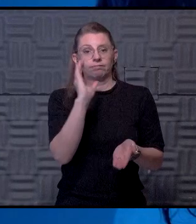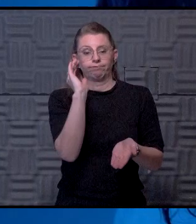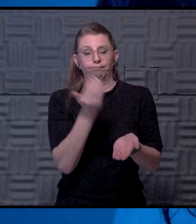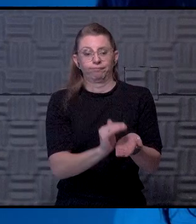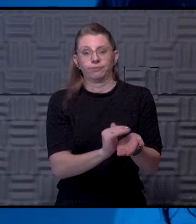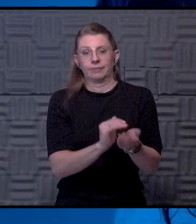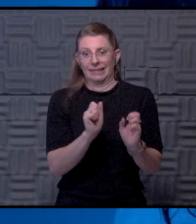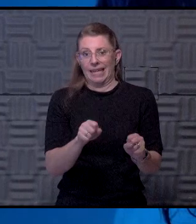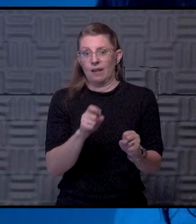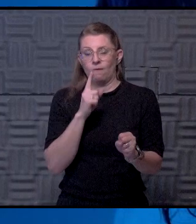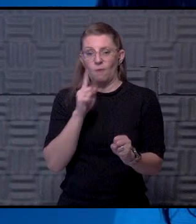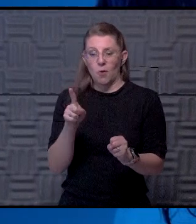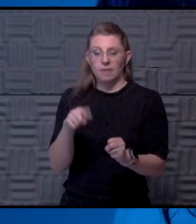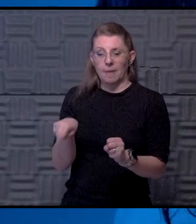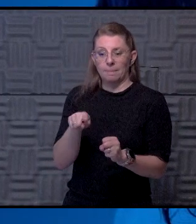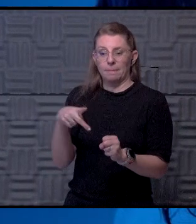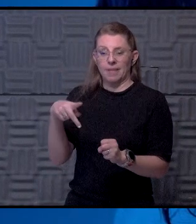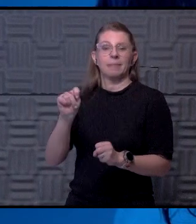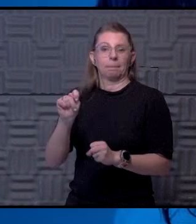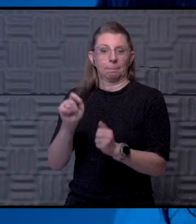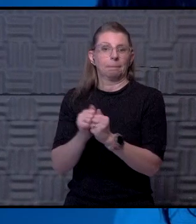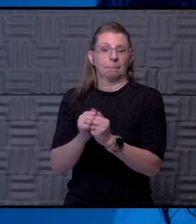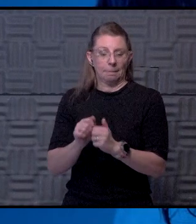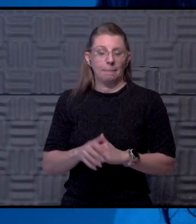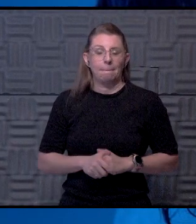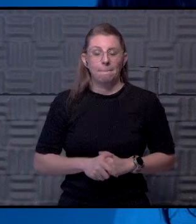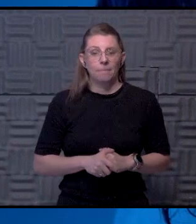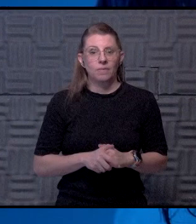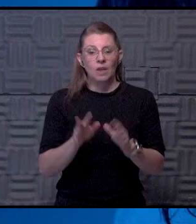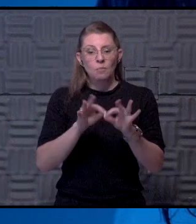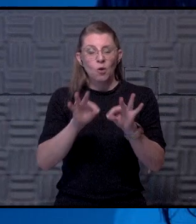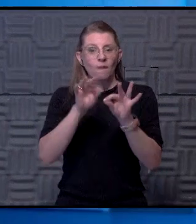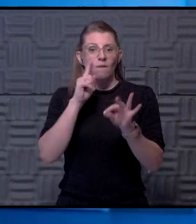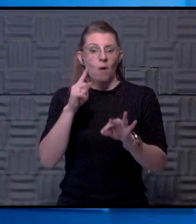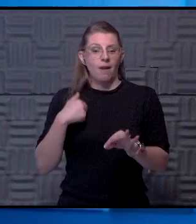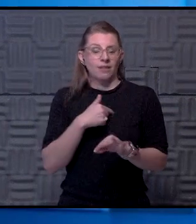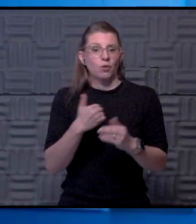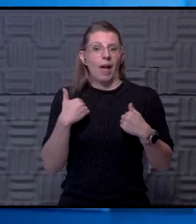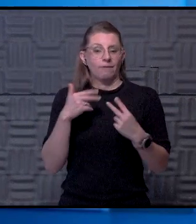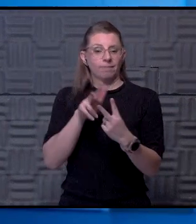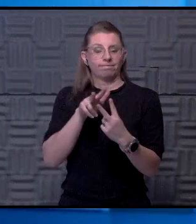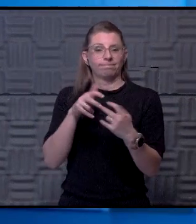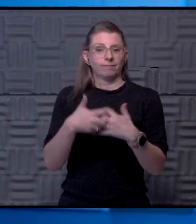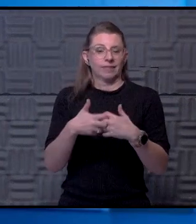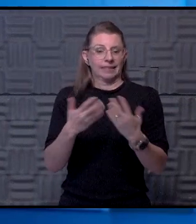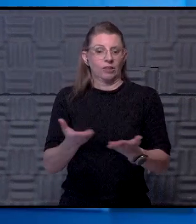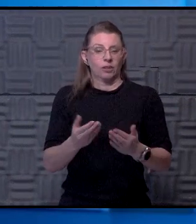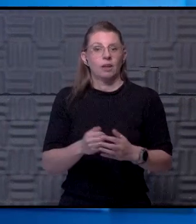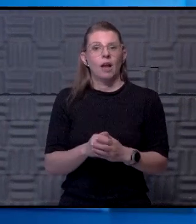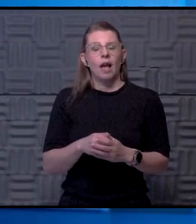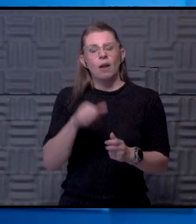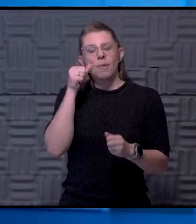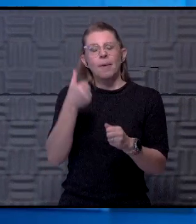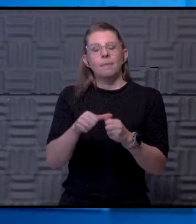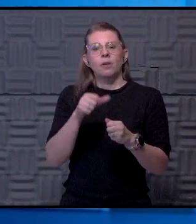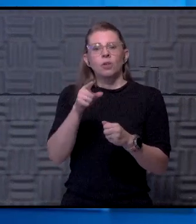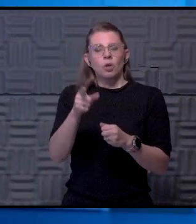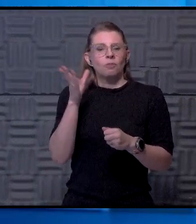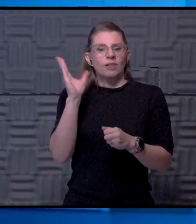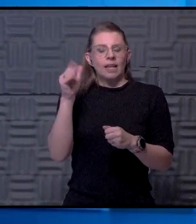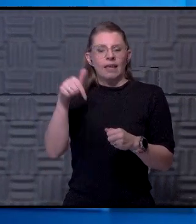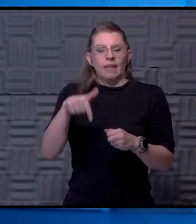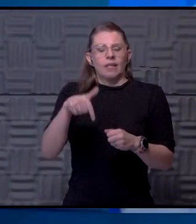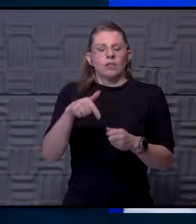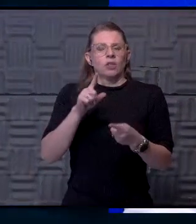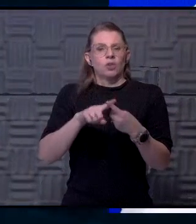is so important to have in our toolbox here at the University of Kansas Cancer Center. And Terry, I remember you and Jeff presenting this to our senior team,